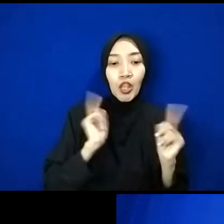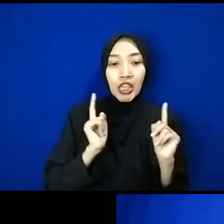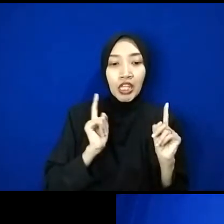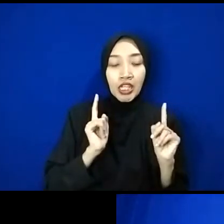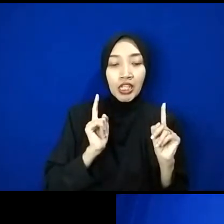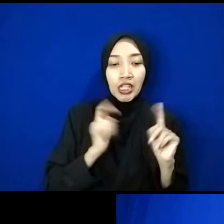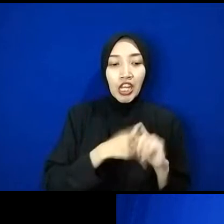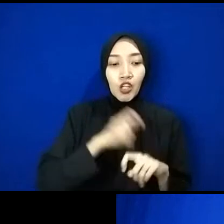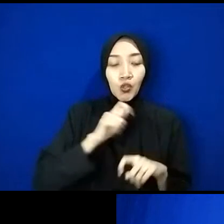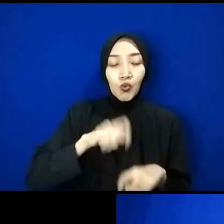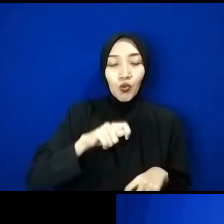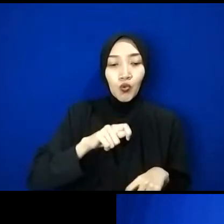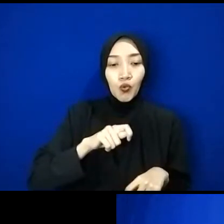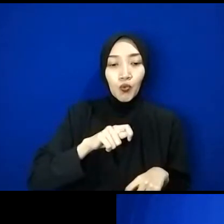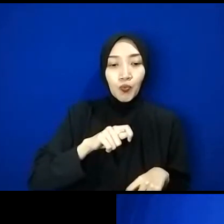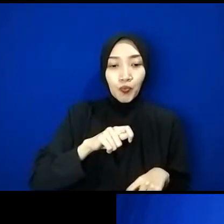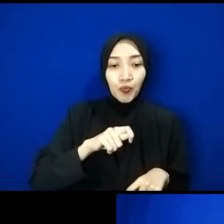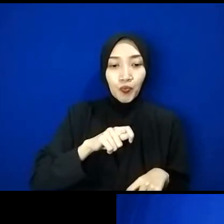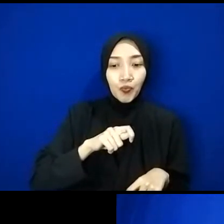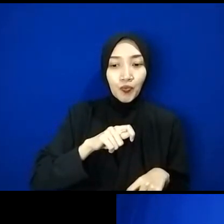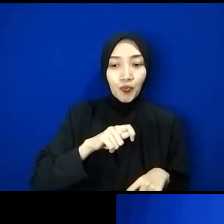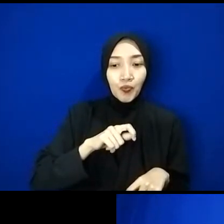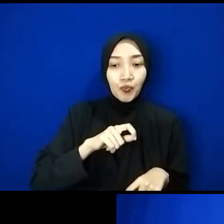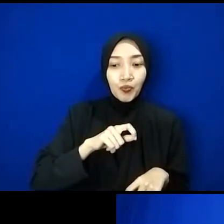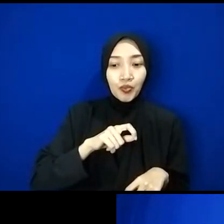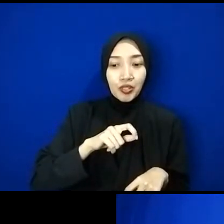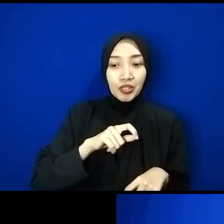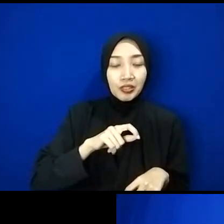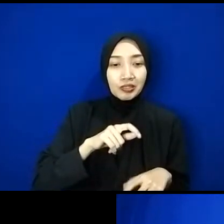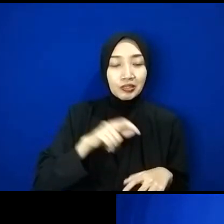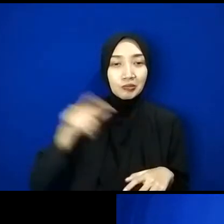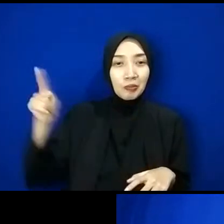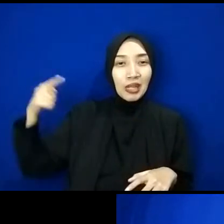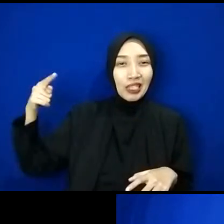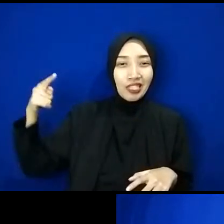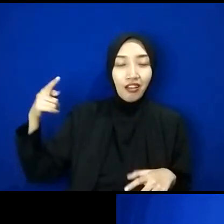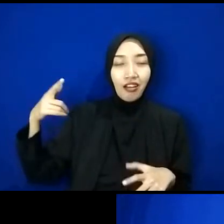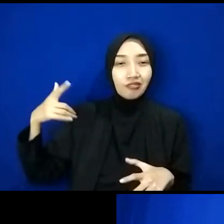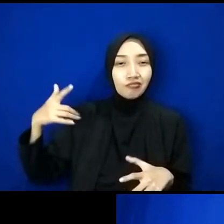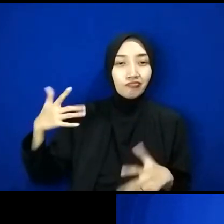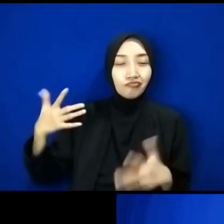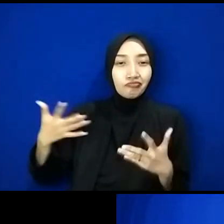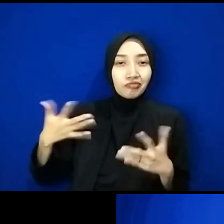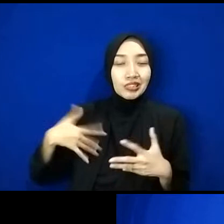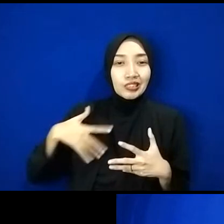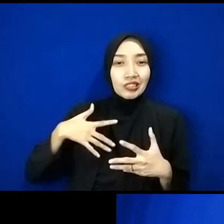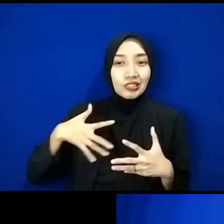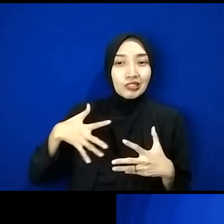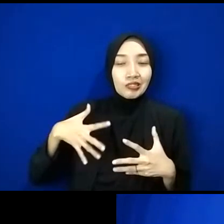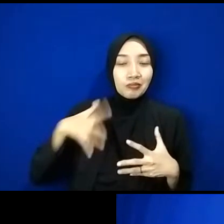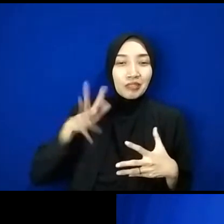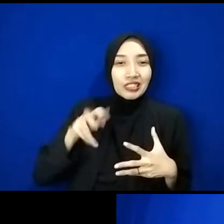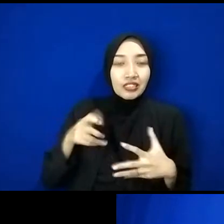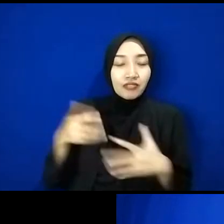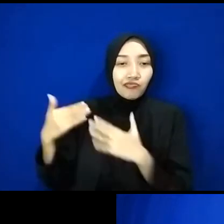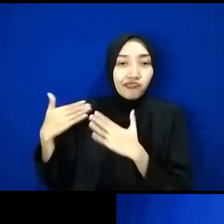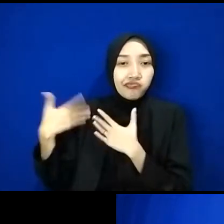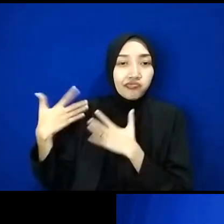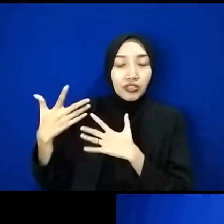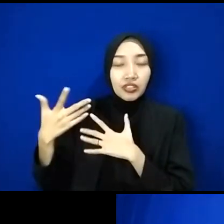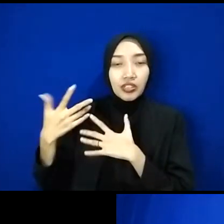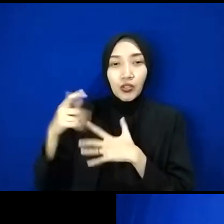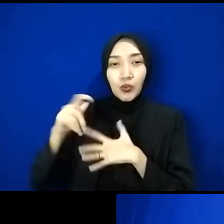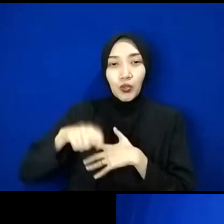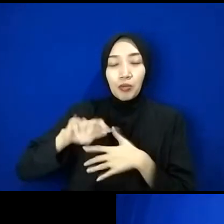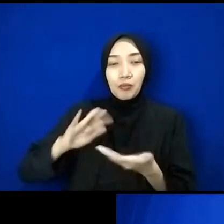government seems still accommodate the death penalty in our criminal justice system. That is why this